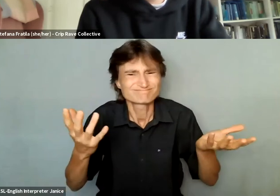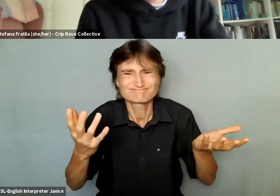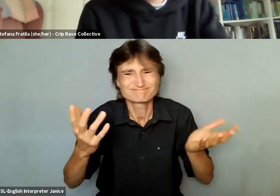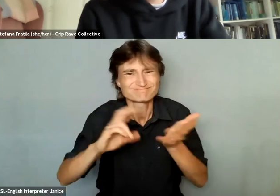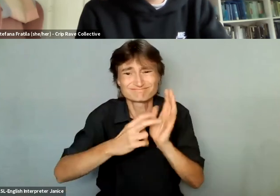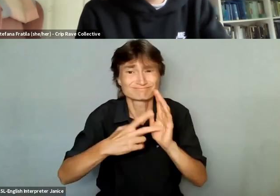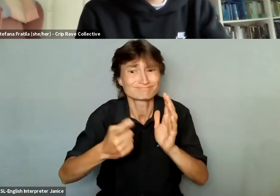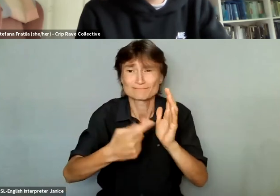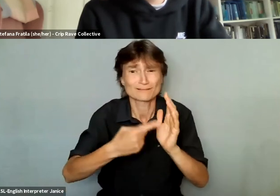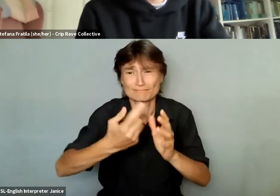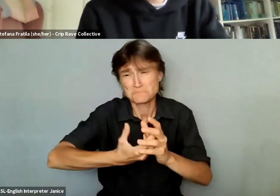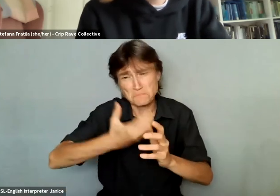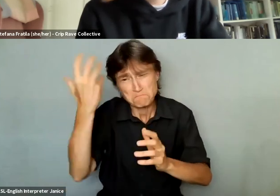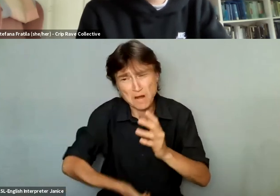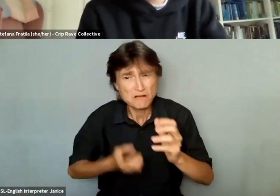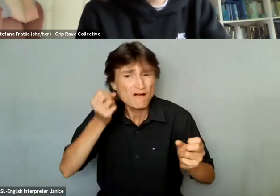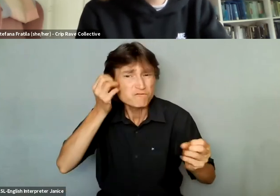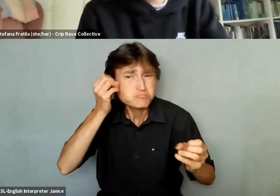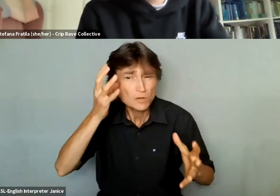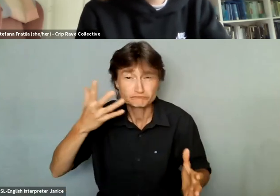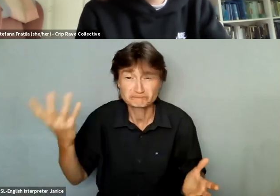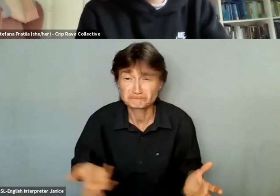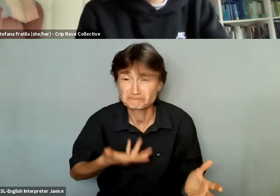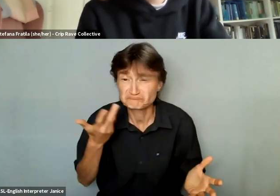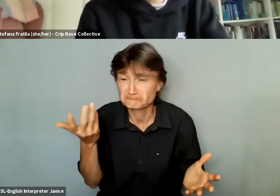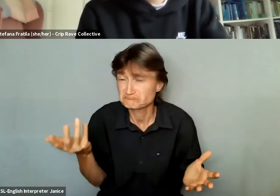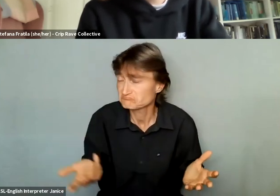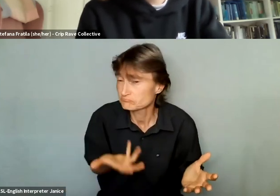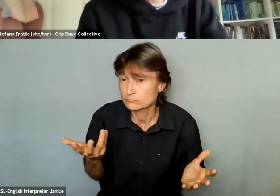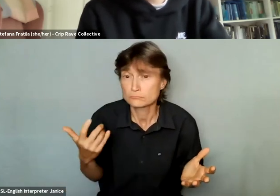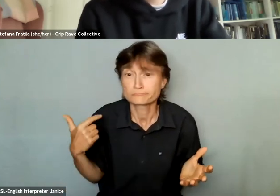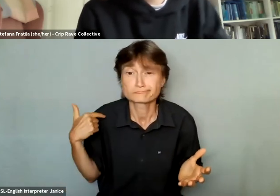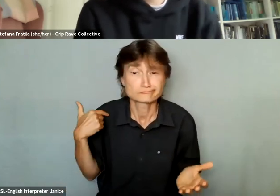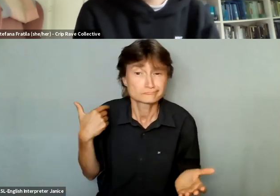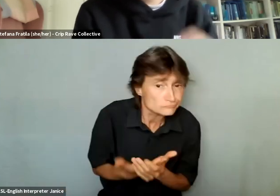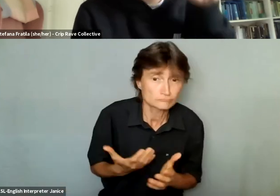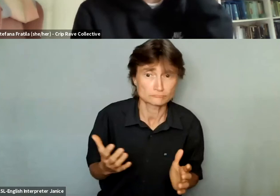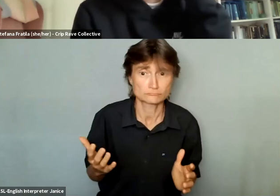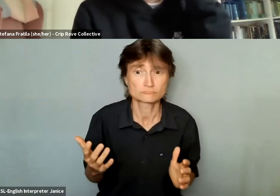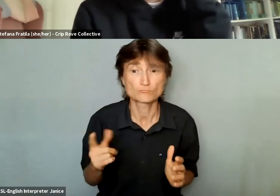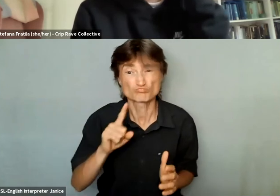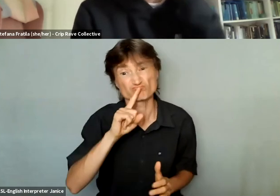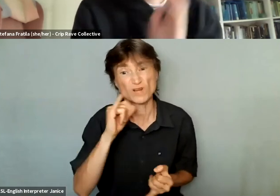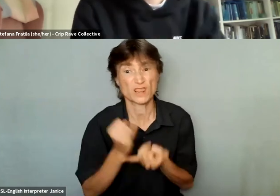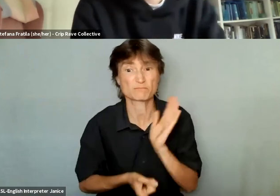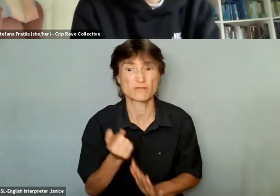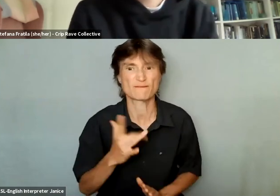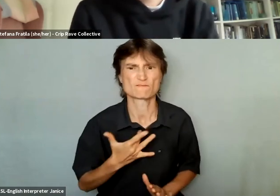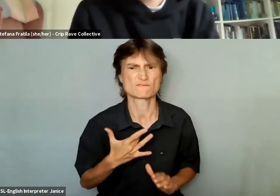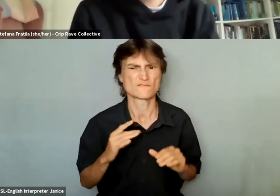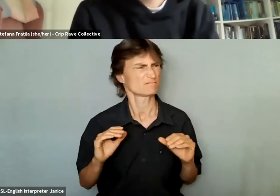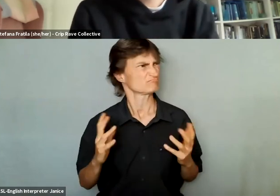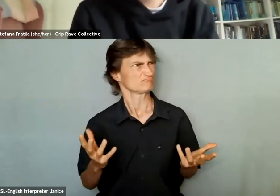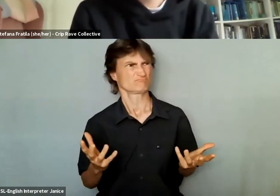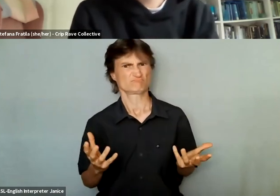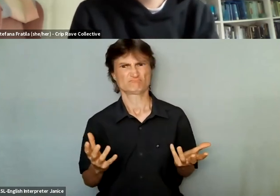information at all and showing up to spaces and being surprised and